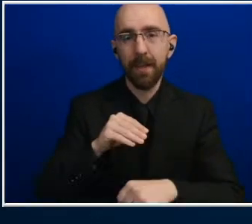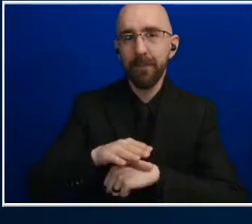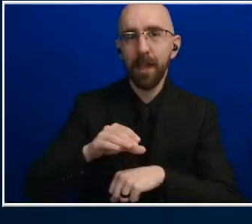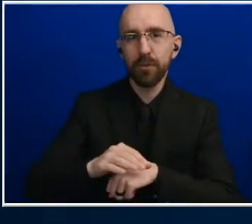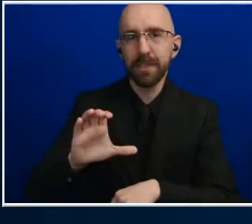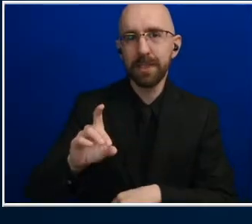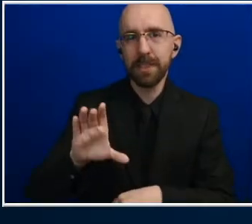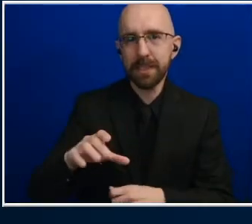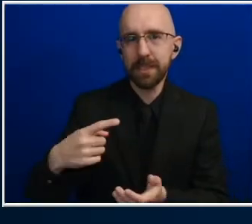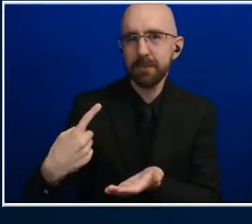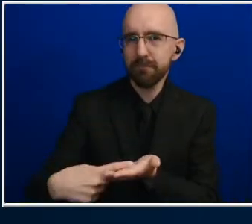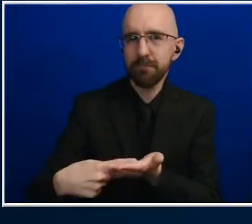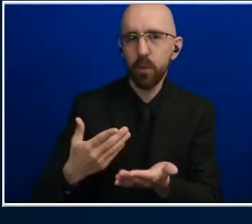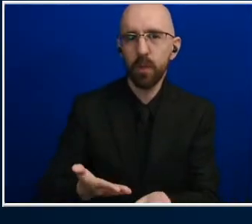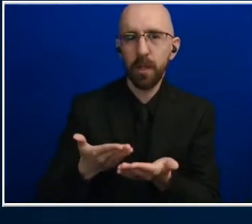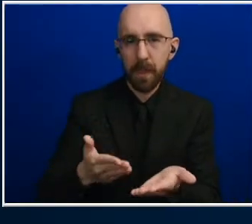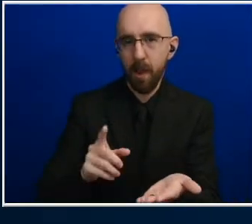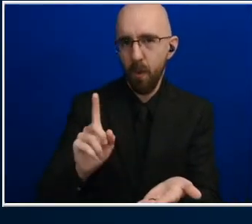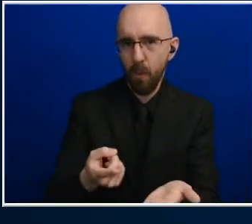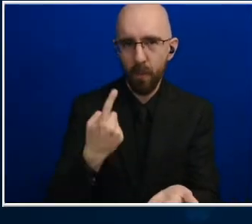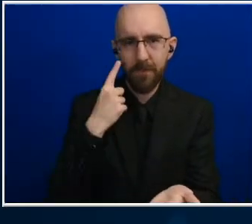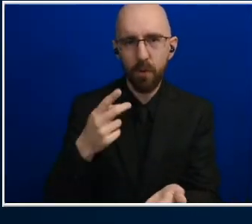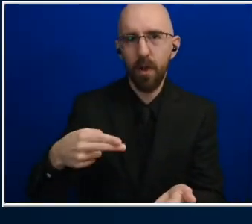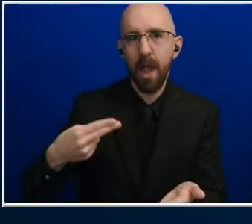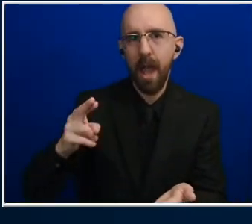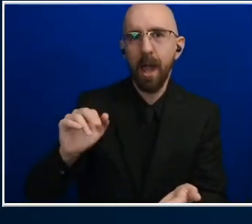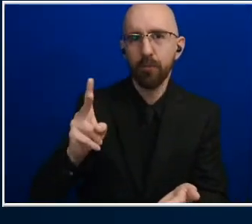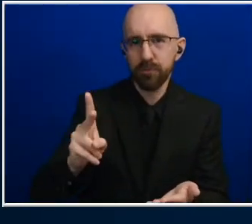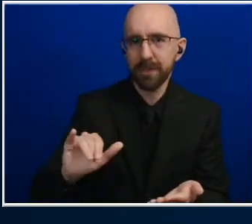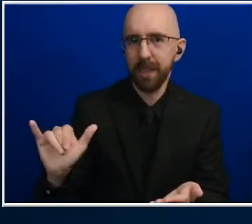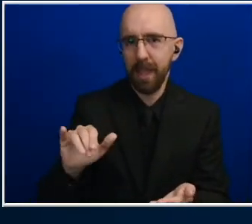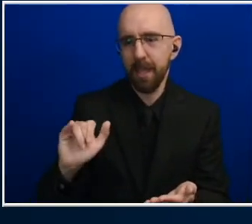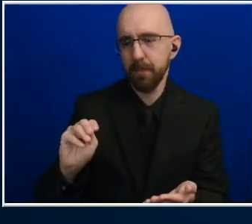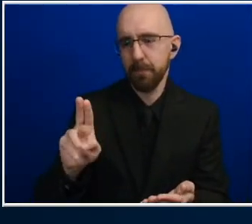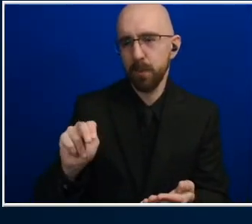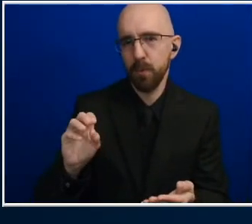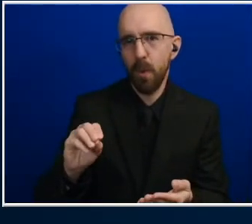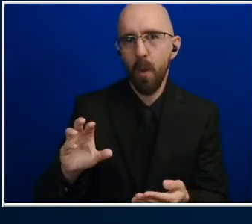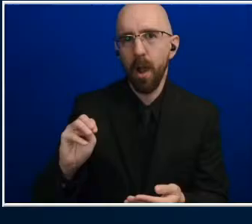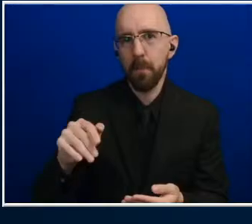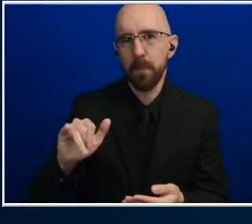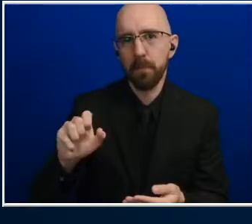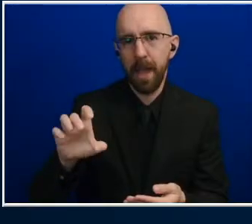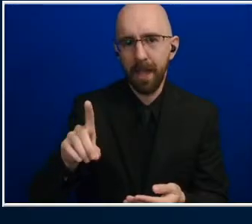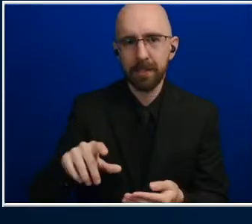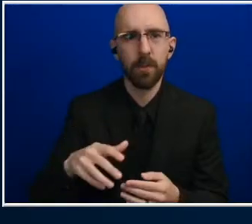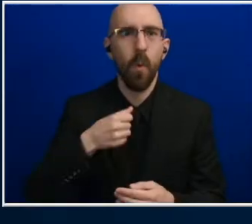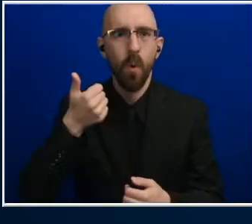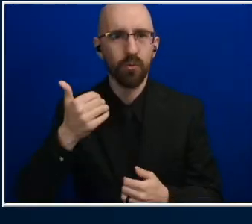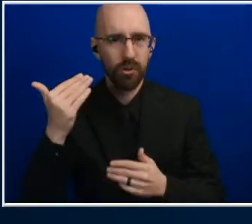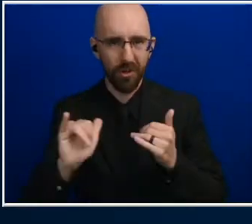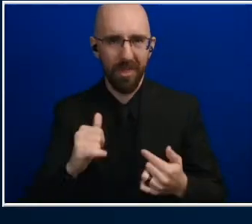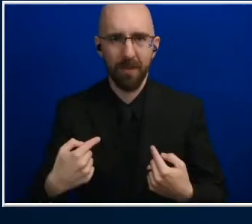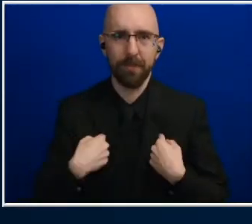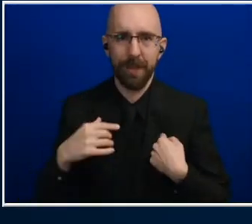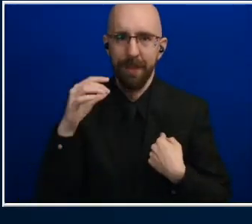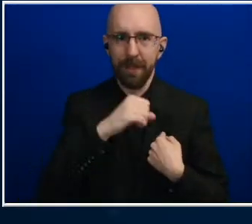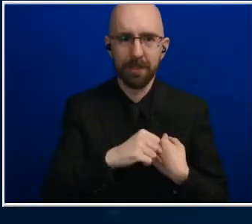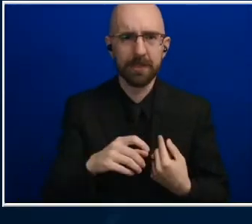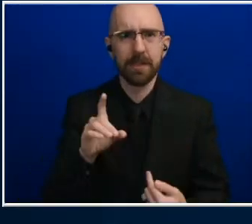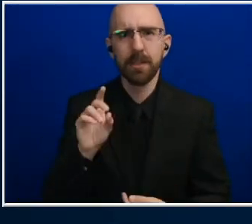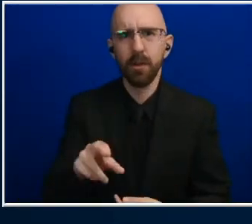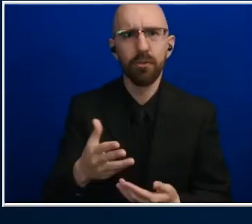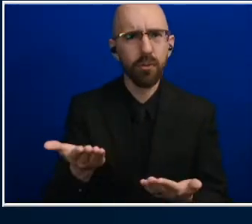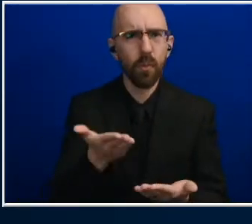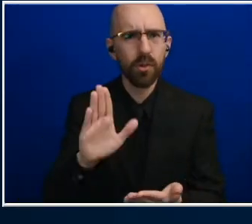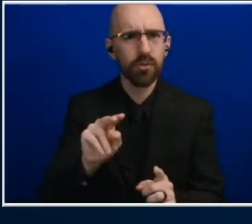recommending it only for people at high risk, like immunocompromised or older adults, like me, I guess. Dr. Poland, what's your take? Why are we seeing